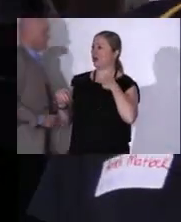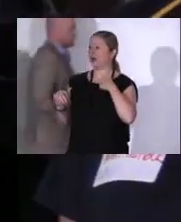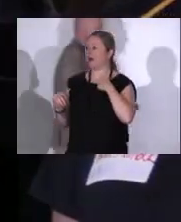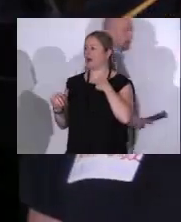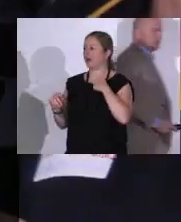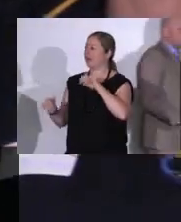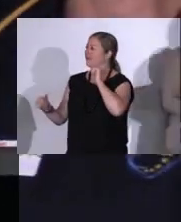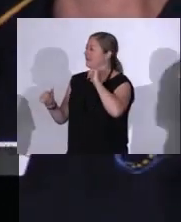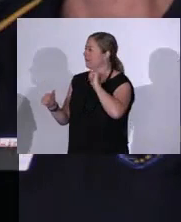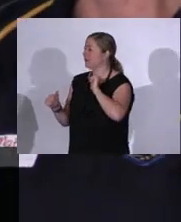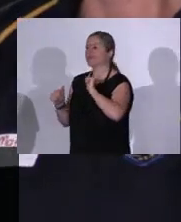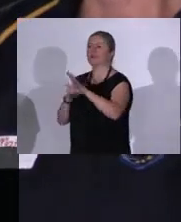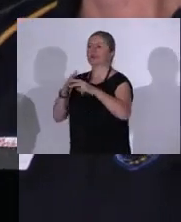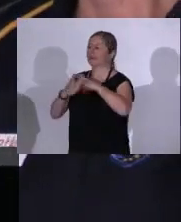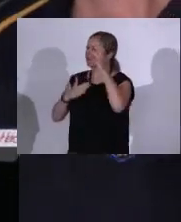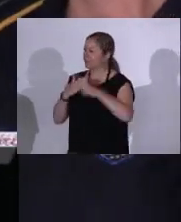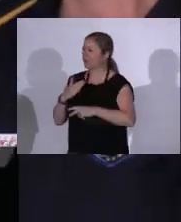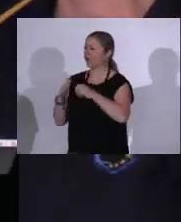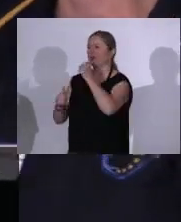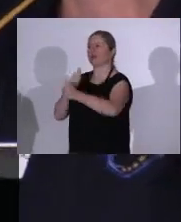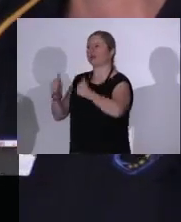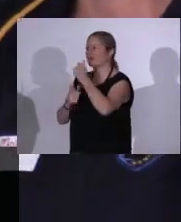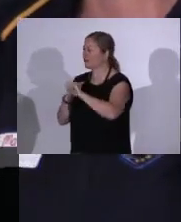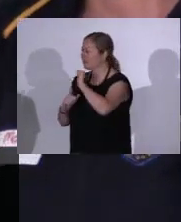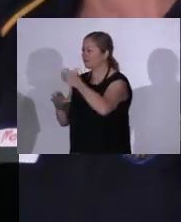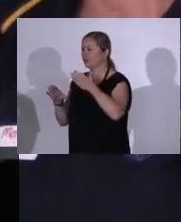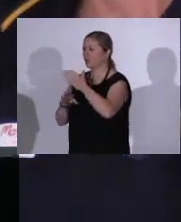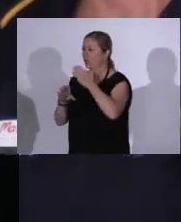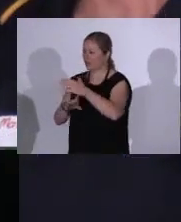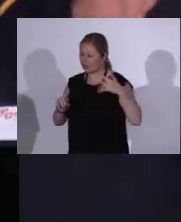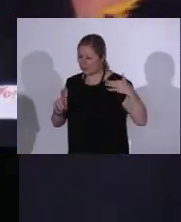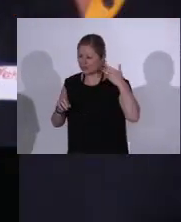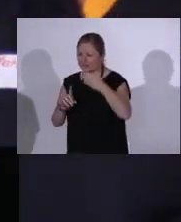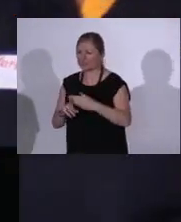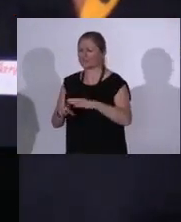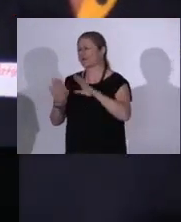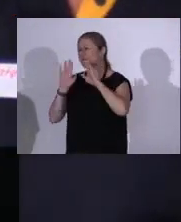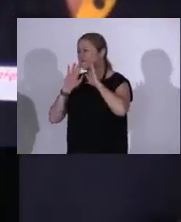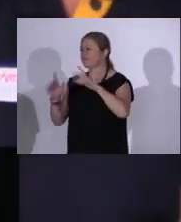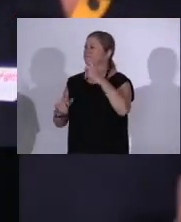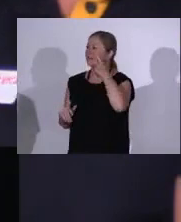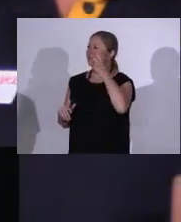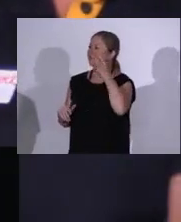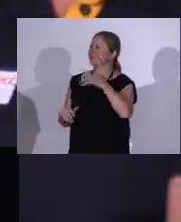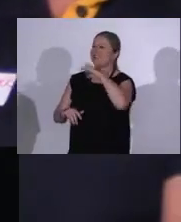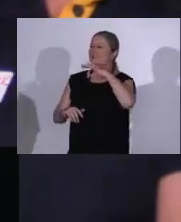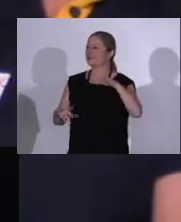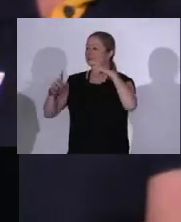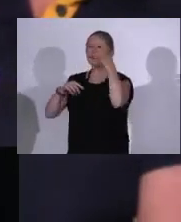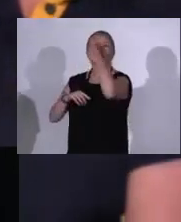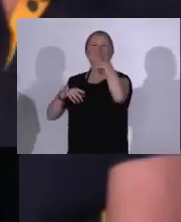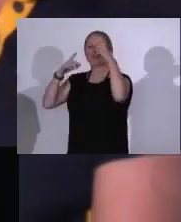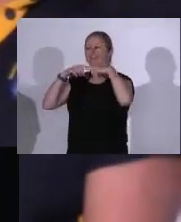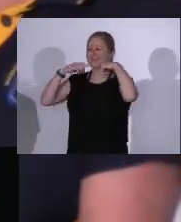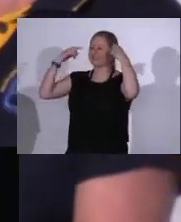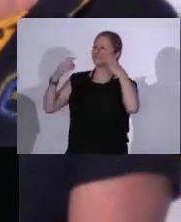Recreation. Fantastic program. Congratulations on all you've done. It's just fantastic to see the joy on the kids' faces and the numbers of